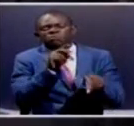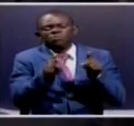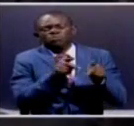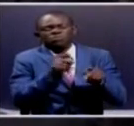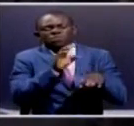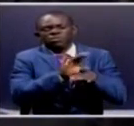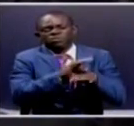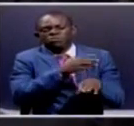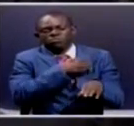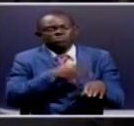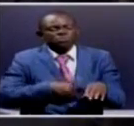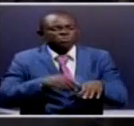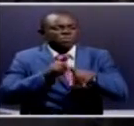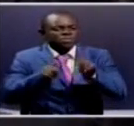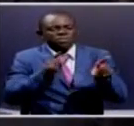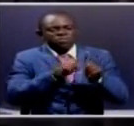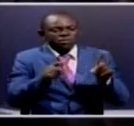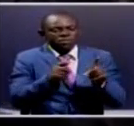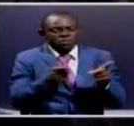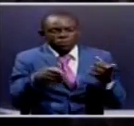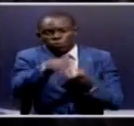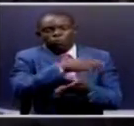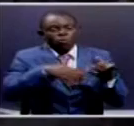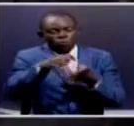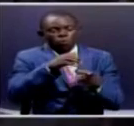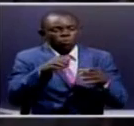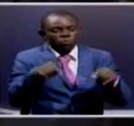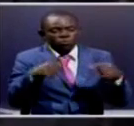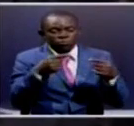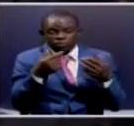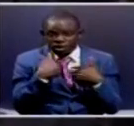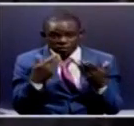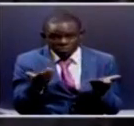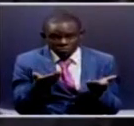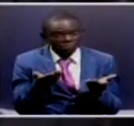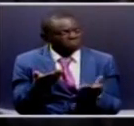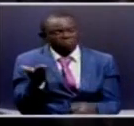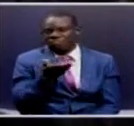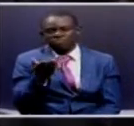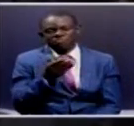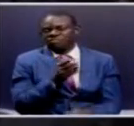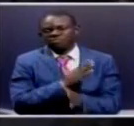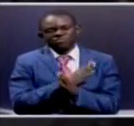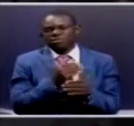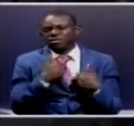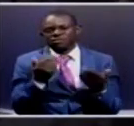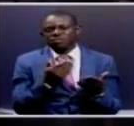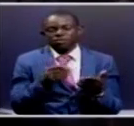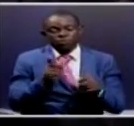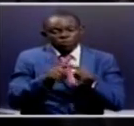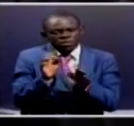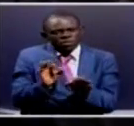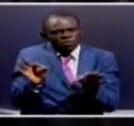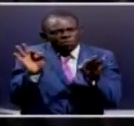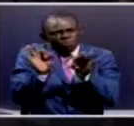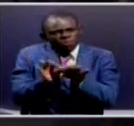denominations in this country. The issues that we have that are outstanding are constitutional. The issues